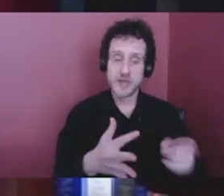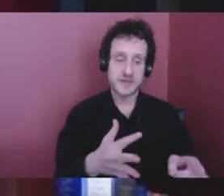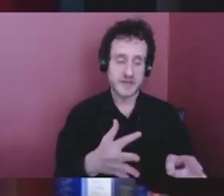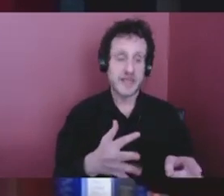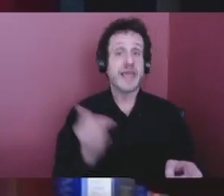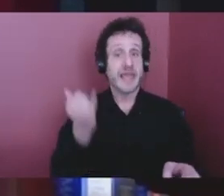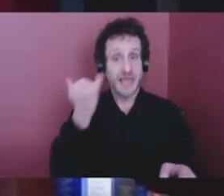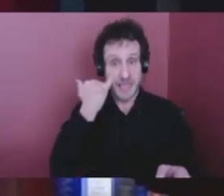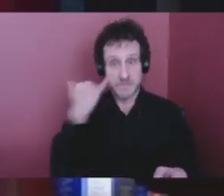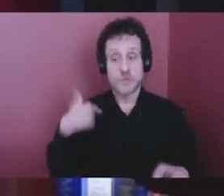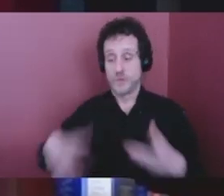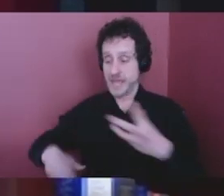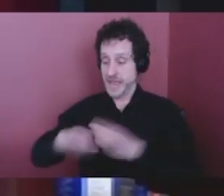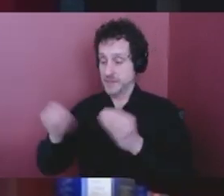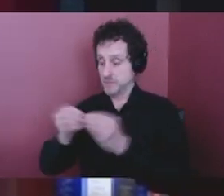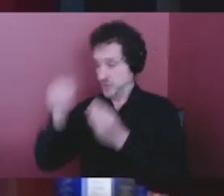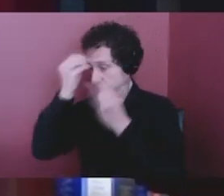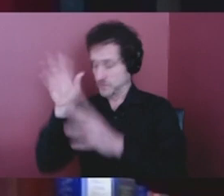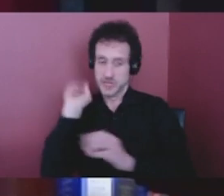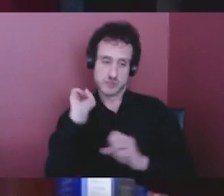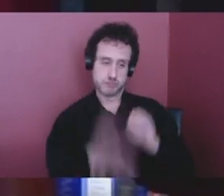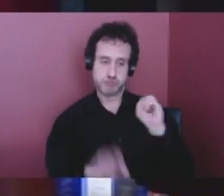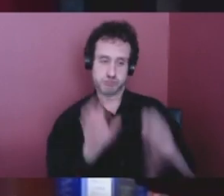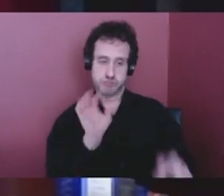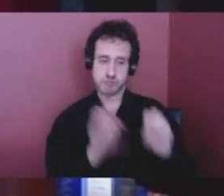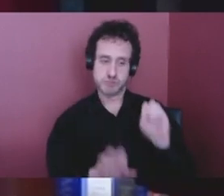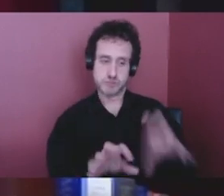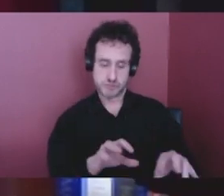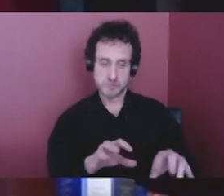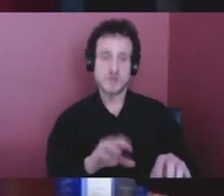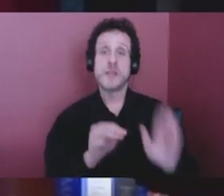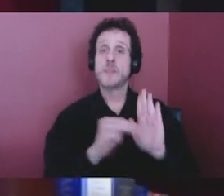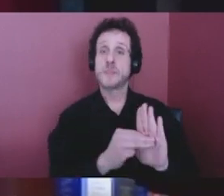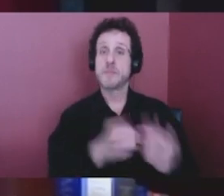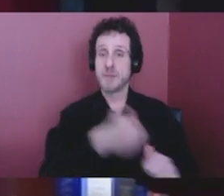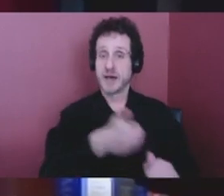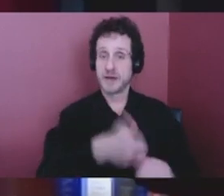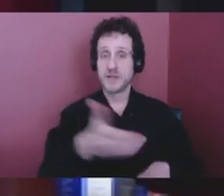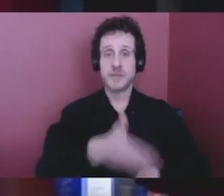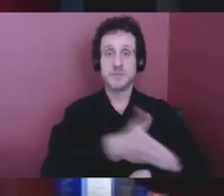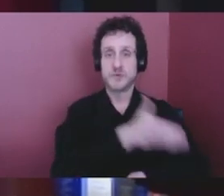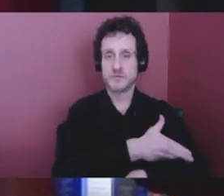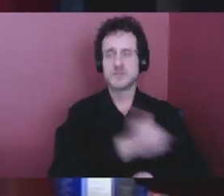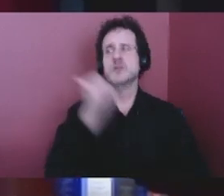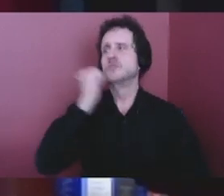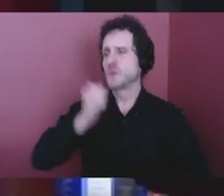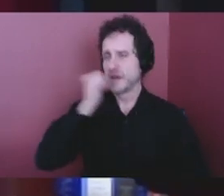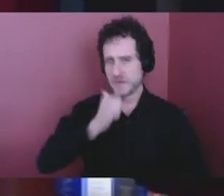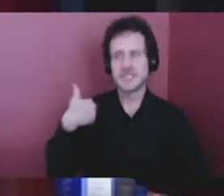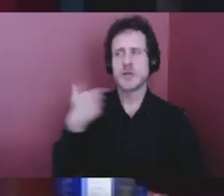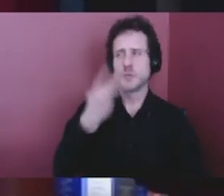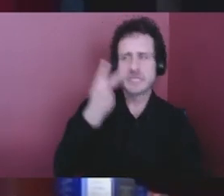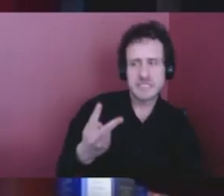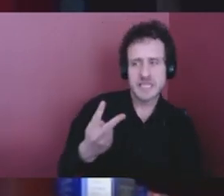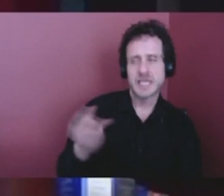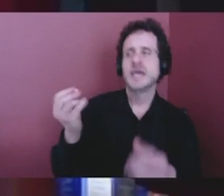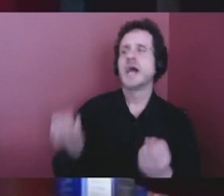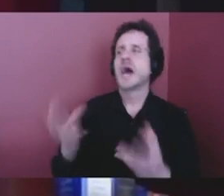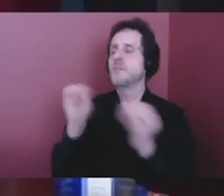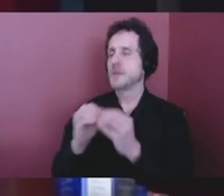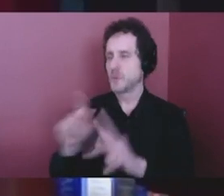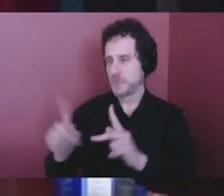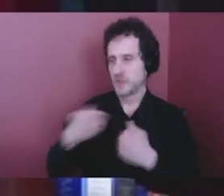over time. The more days of data that you have, like how many COVID-19 patients were admitted to